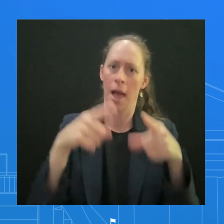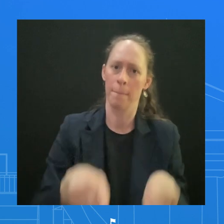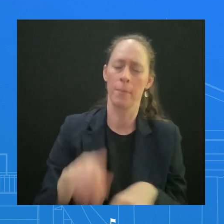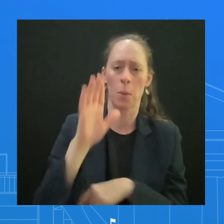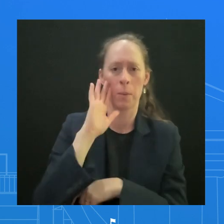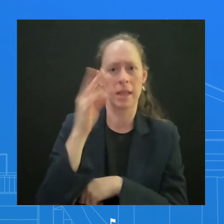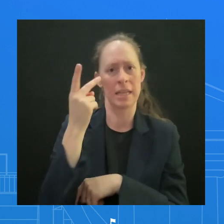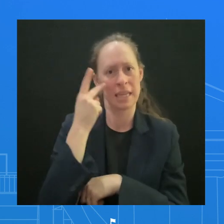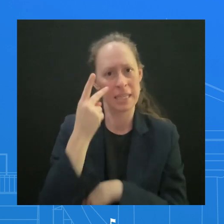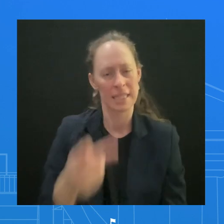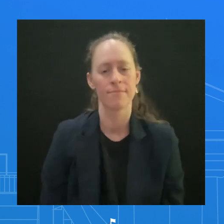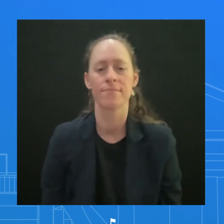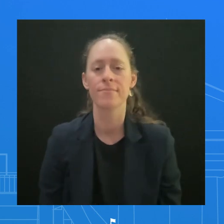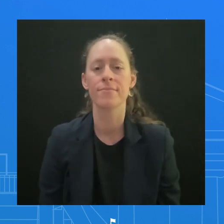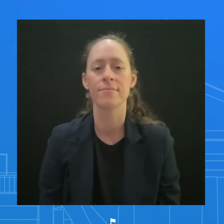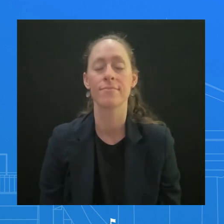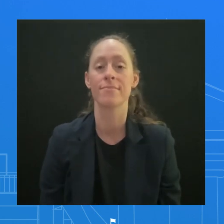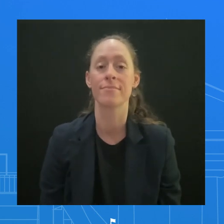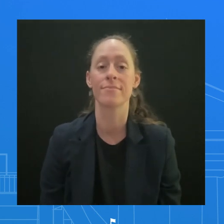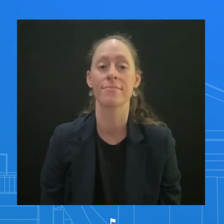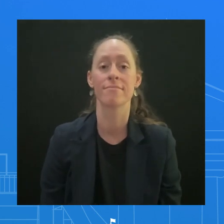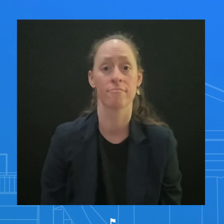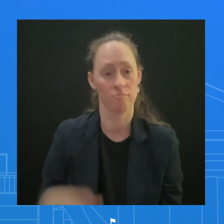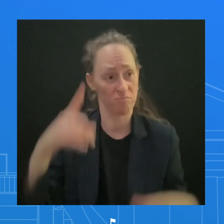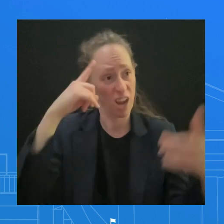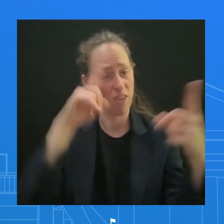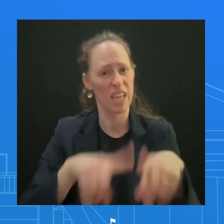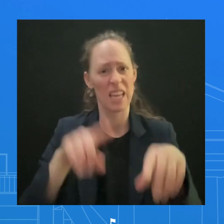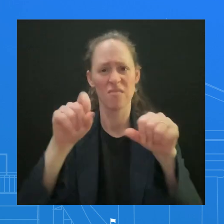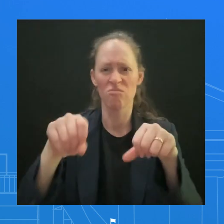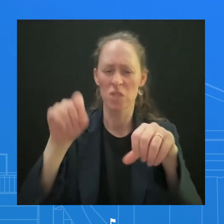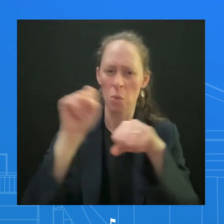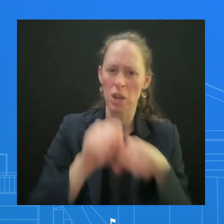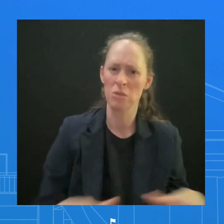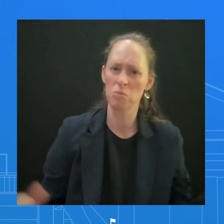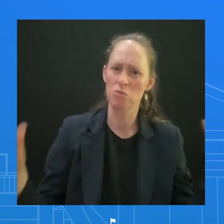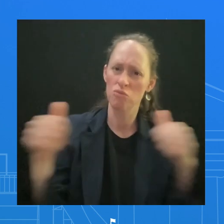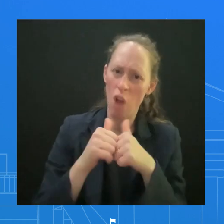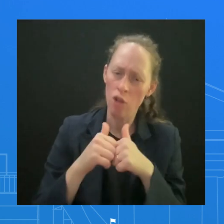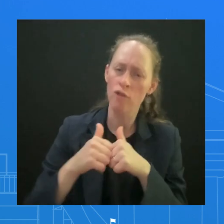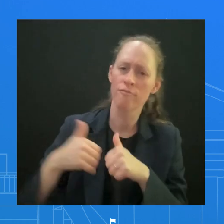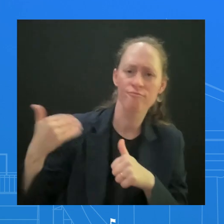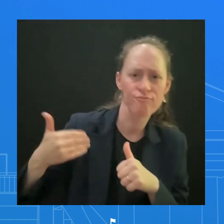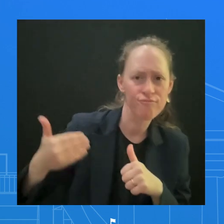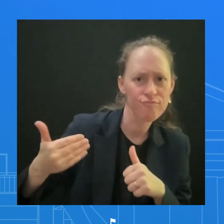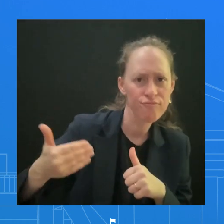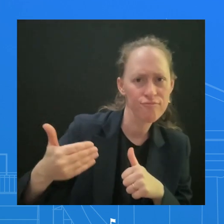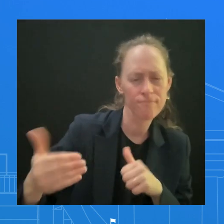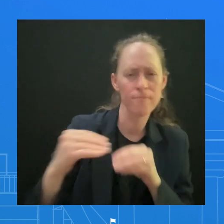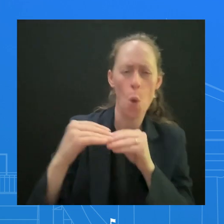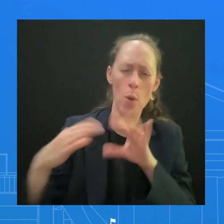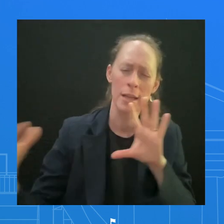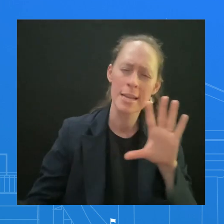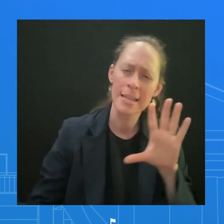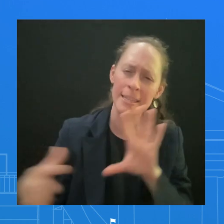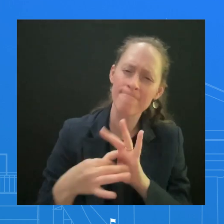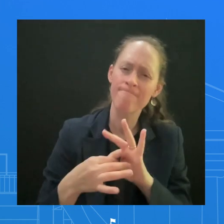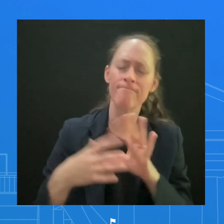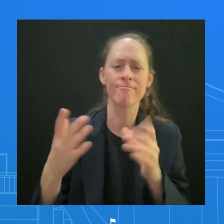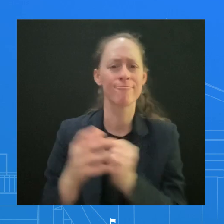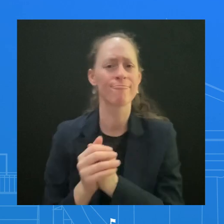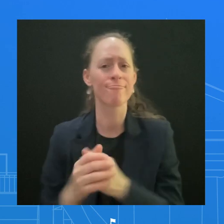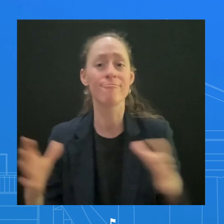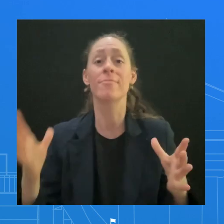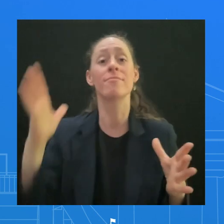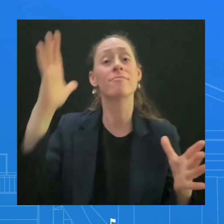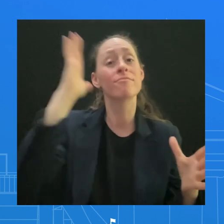together to truly work closely and cooperatively towards a more prosperous, secure, and healthy future, not only for the Indo-Pacific, but for the